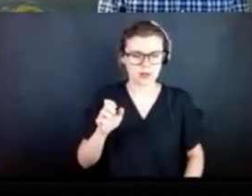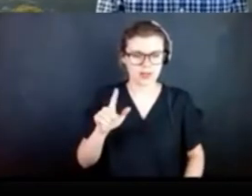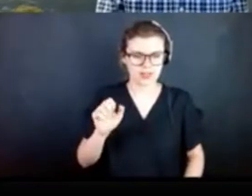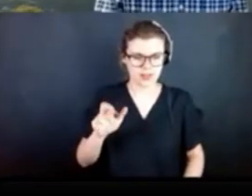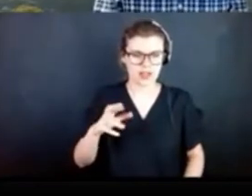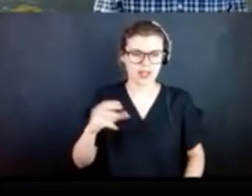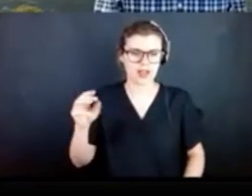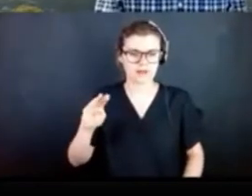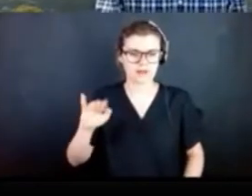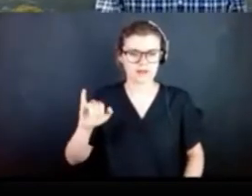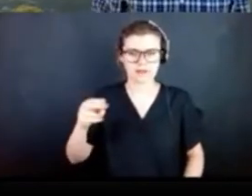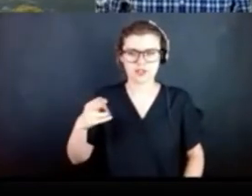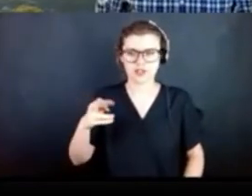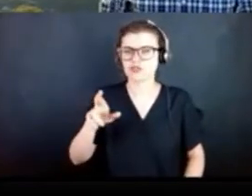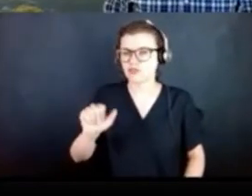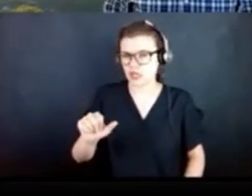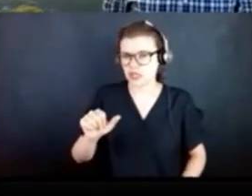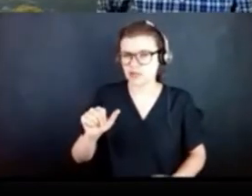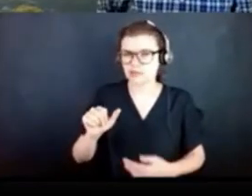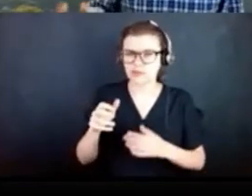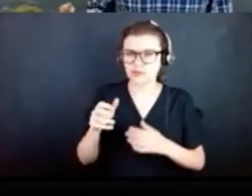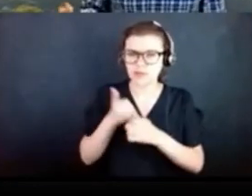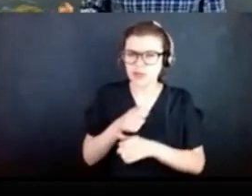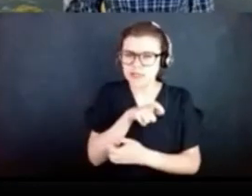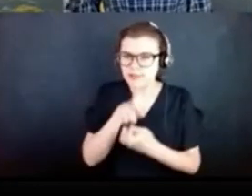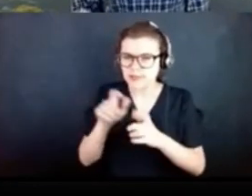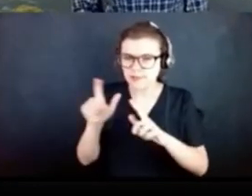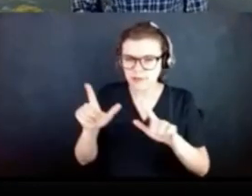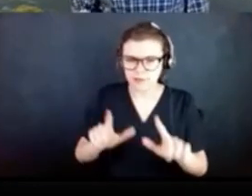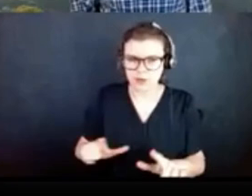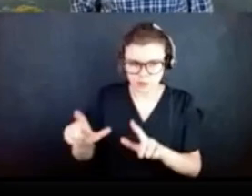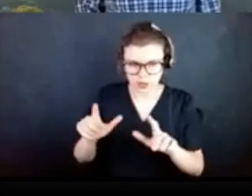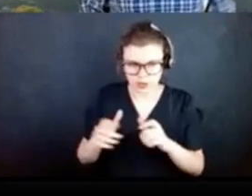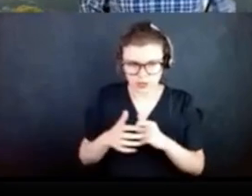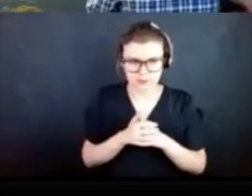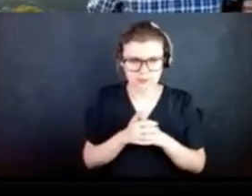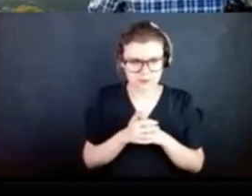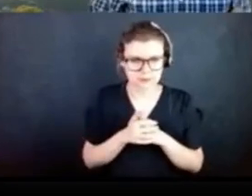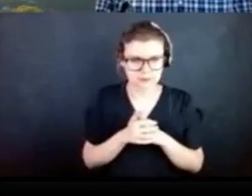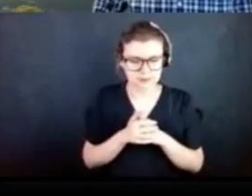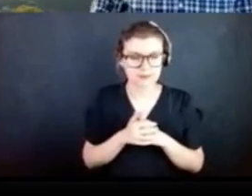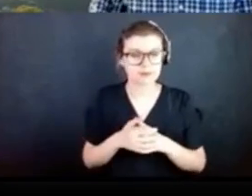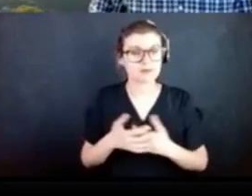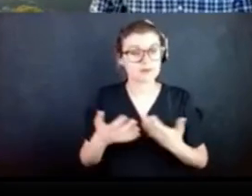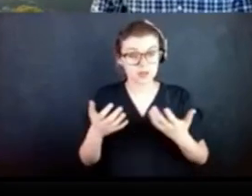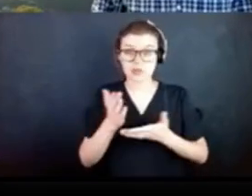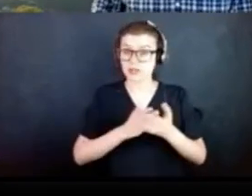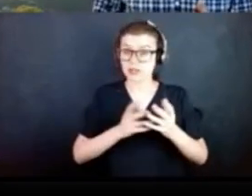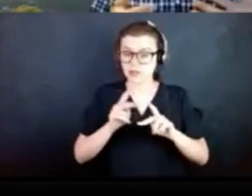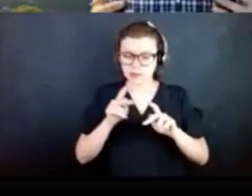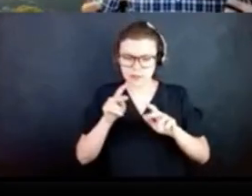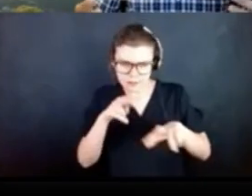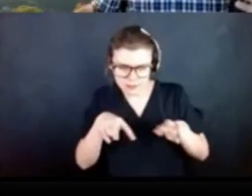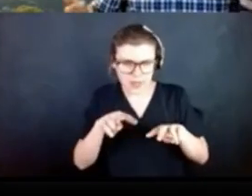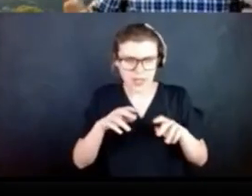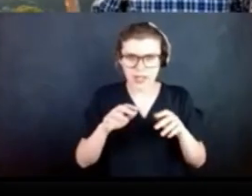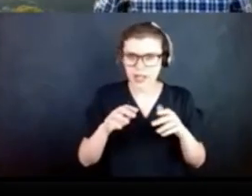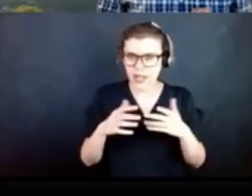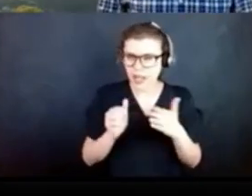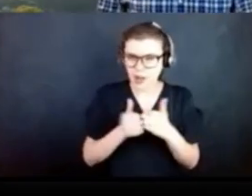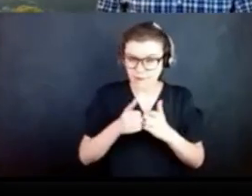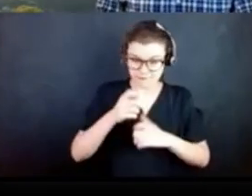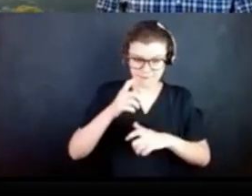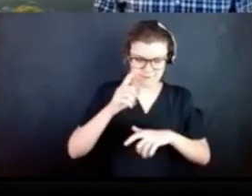with. But relationships matter too. And so a place to look for greater shared variation in outcomes that we care about is